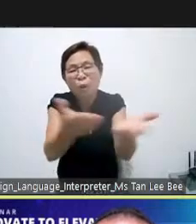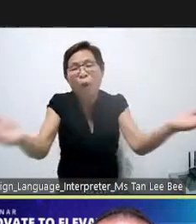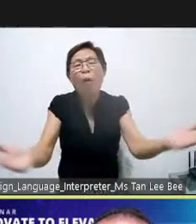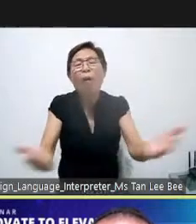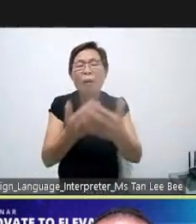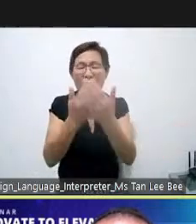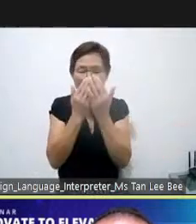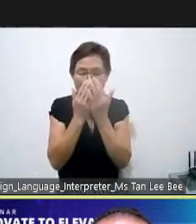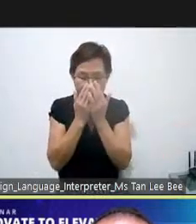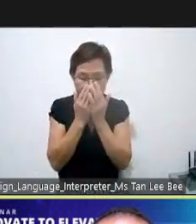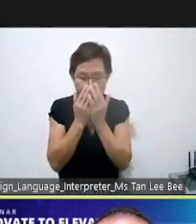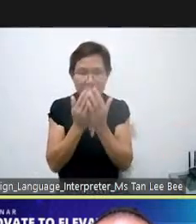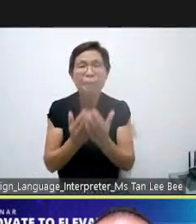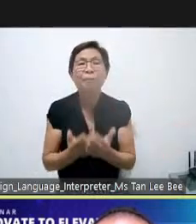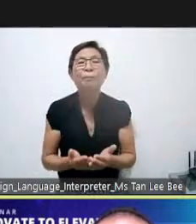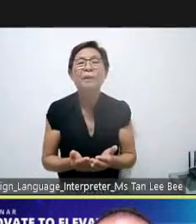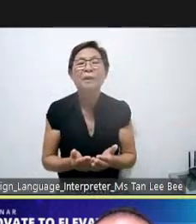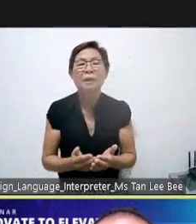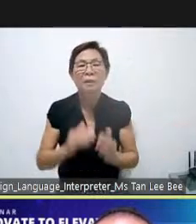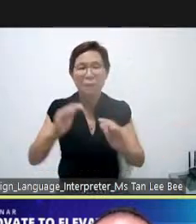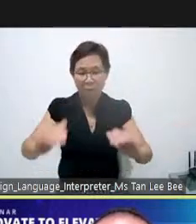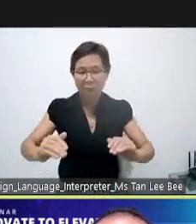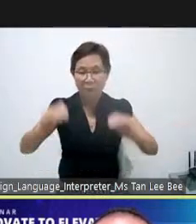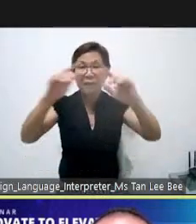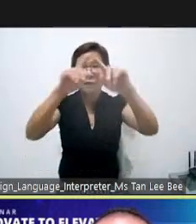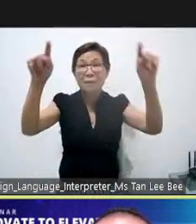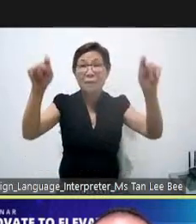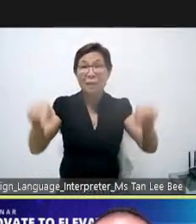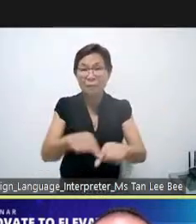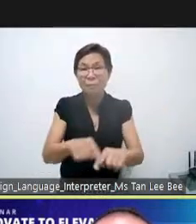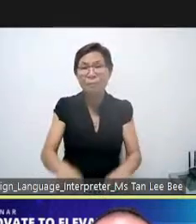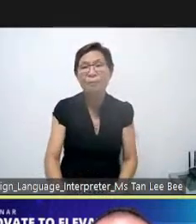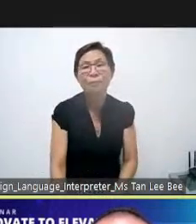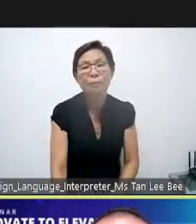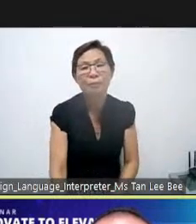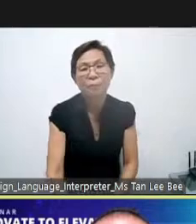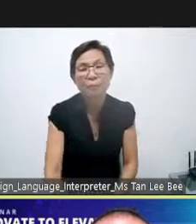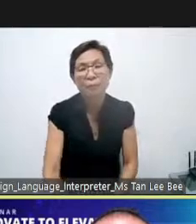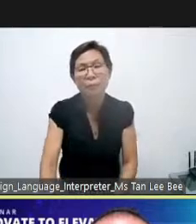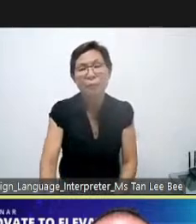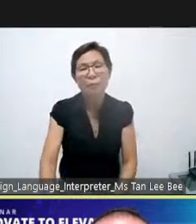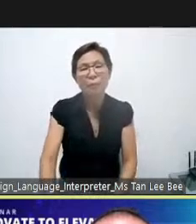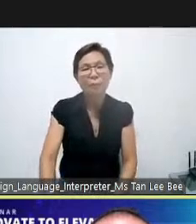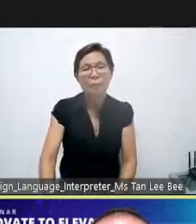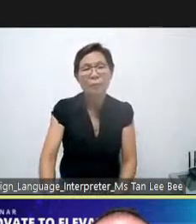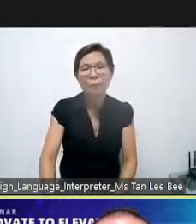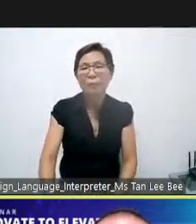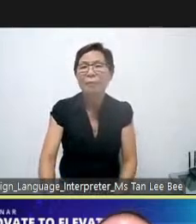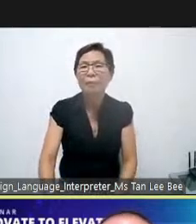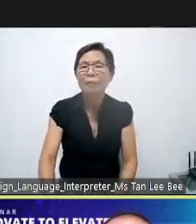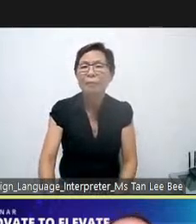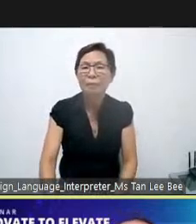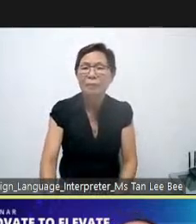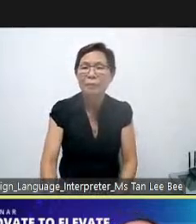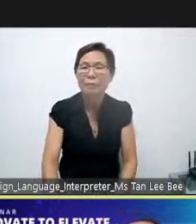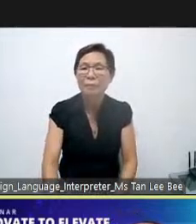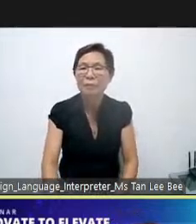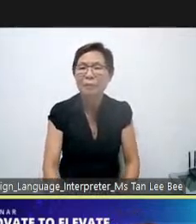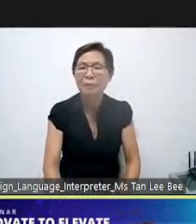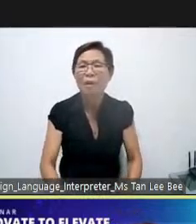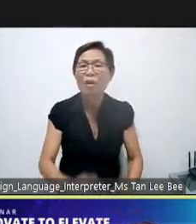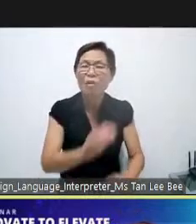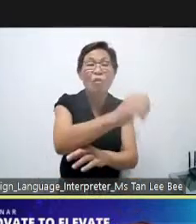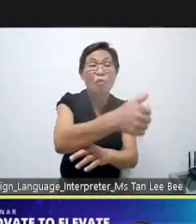right, guys. For the next page, please. All right.